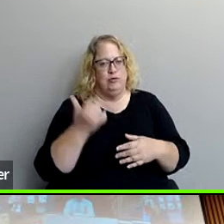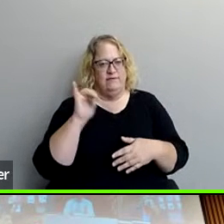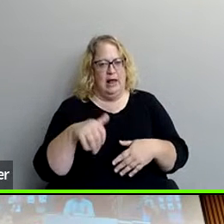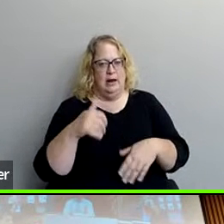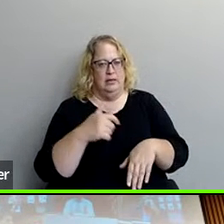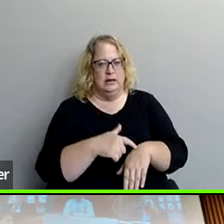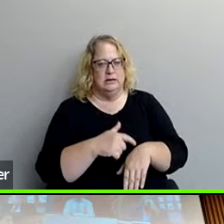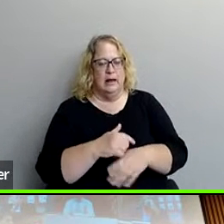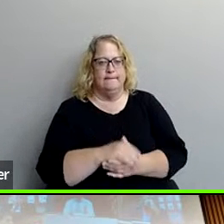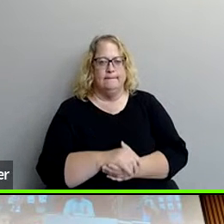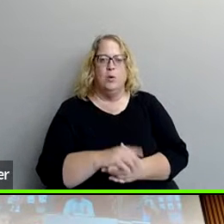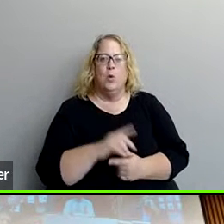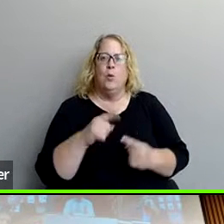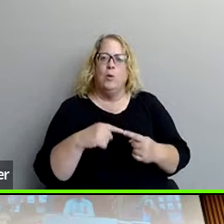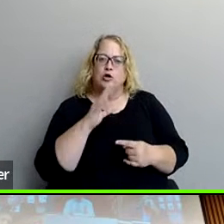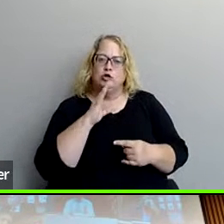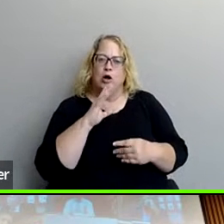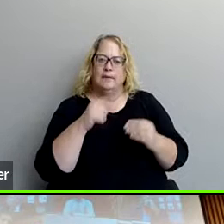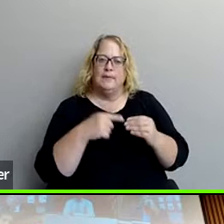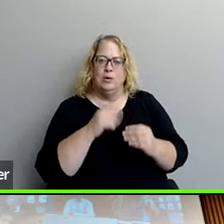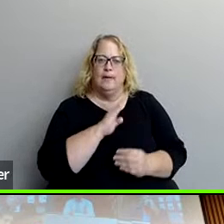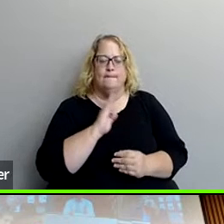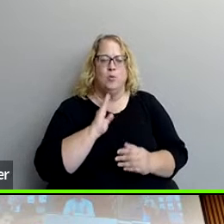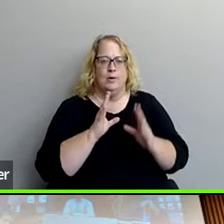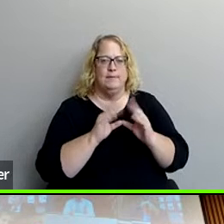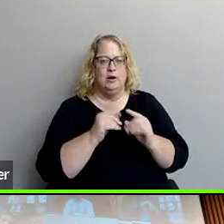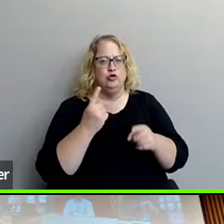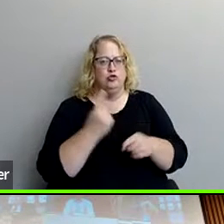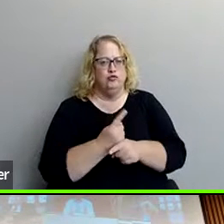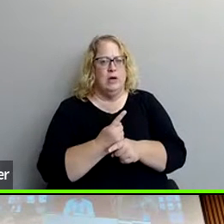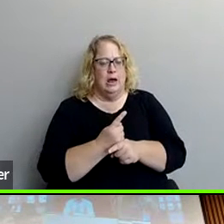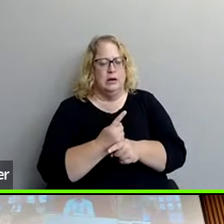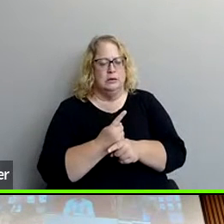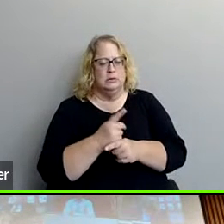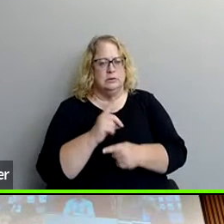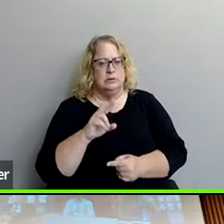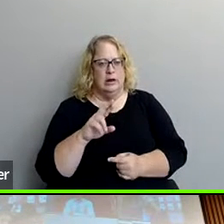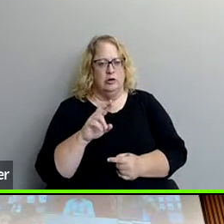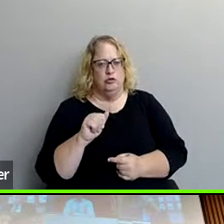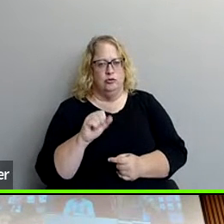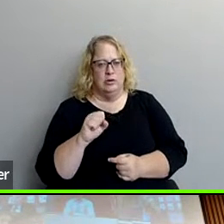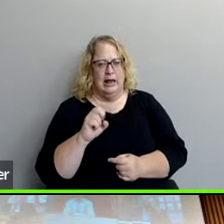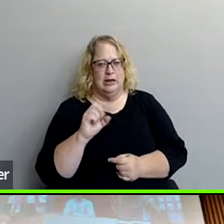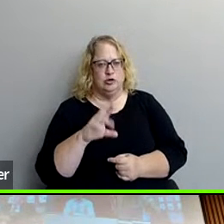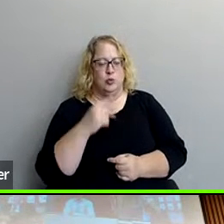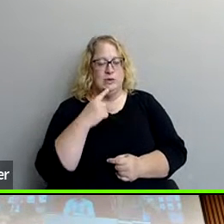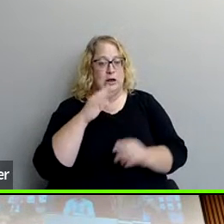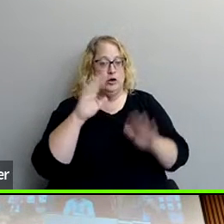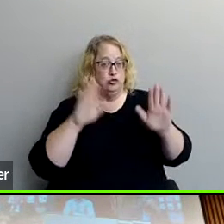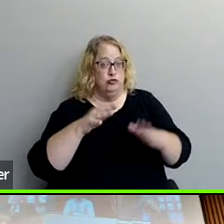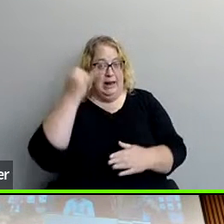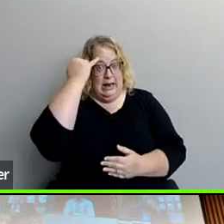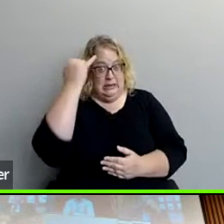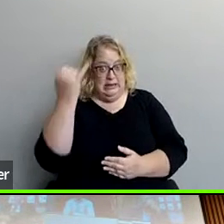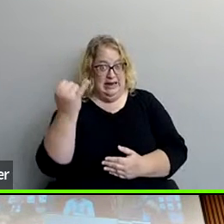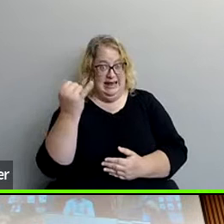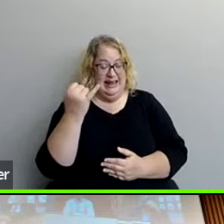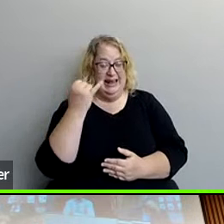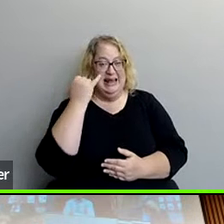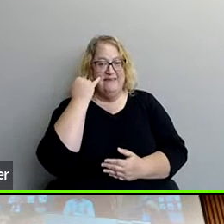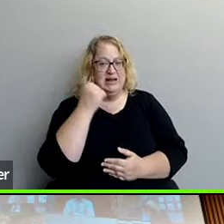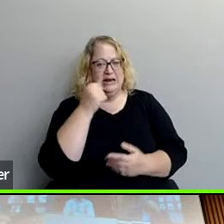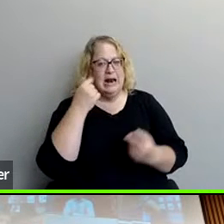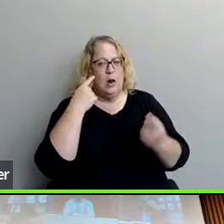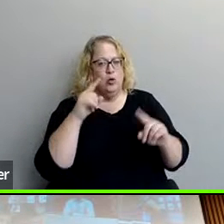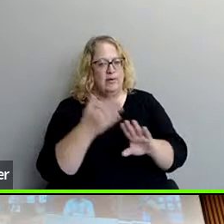would talked about it in the board, you're absolutely right, Dr. President. We had said, this is a great idea. It